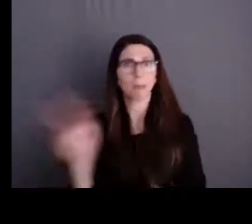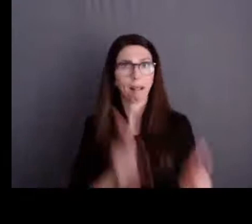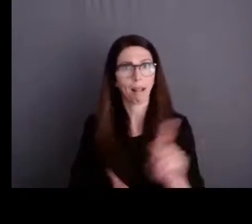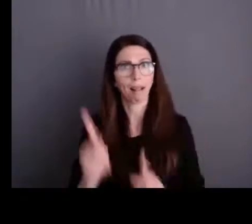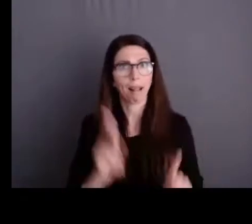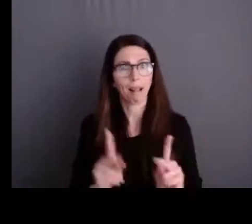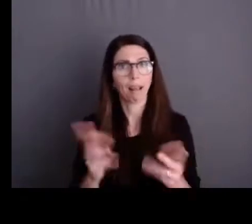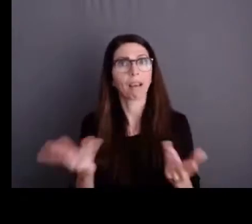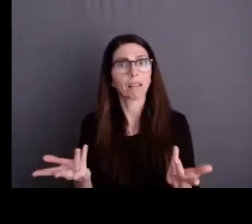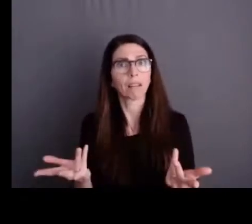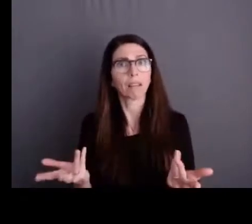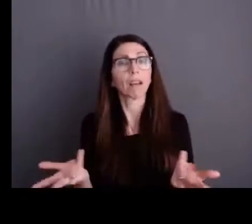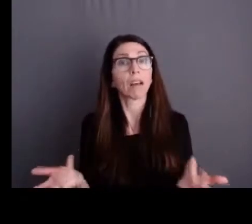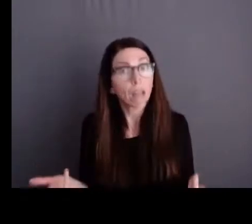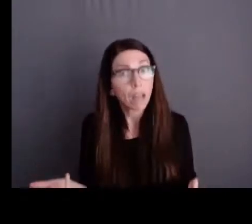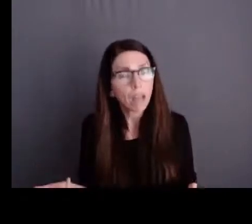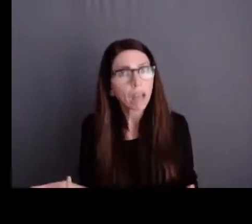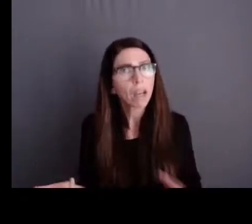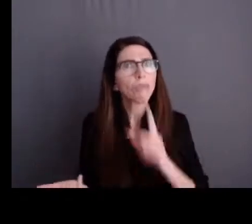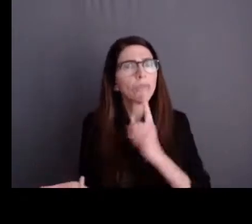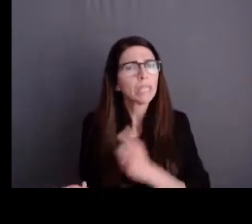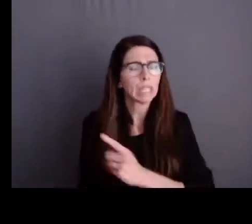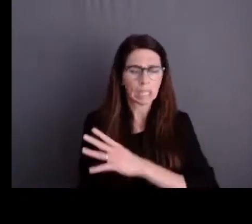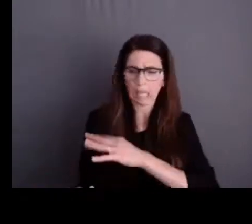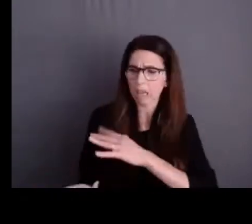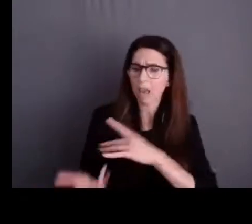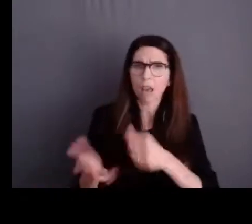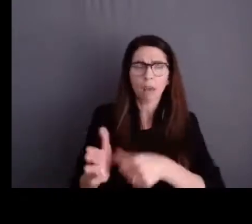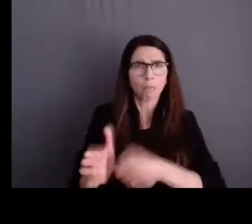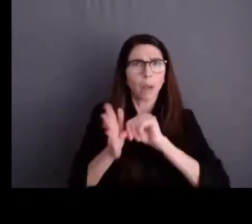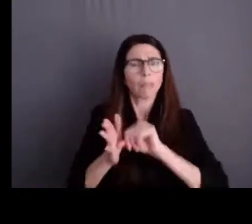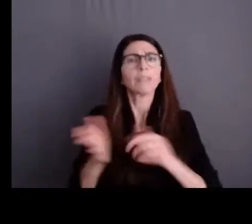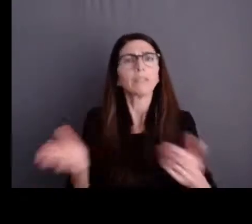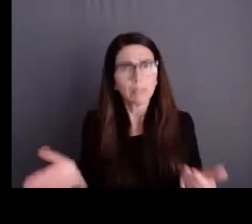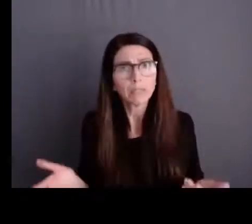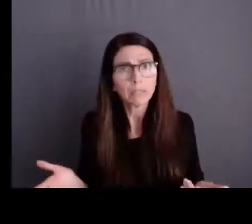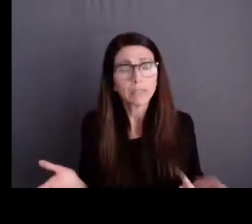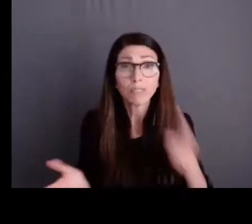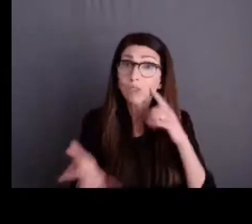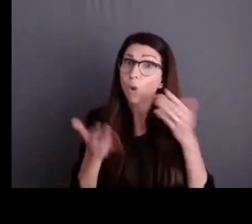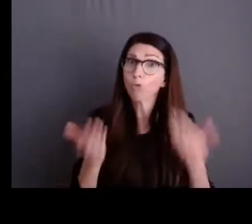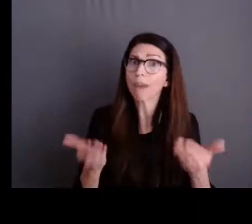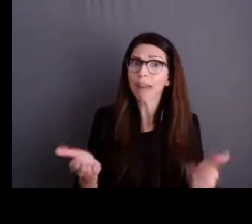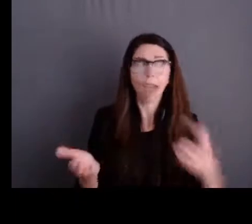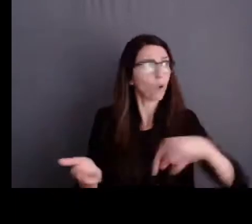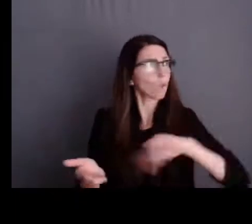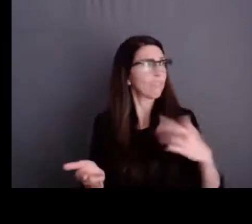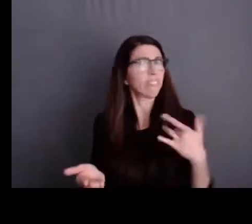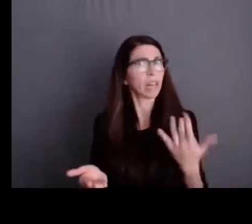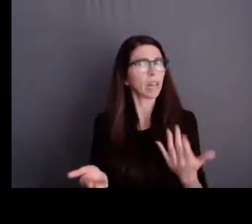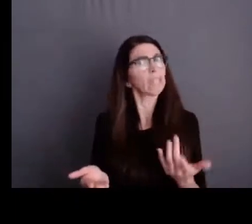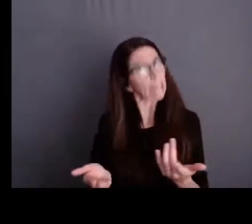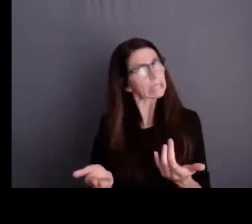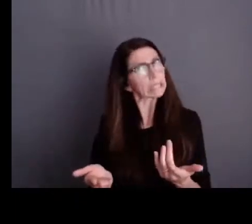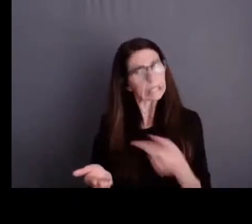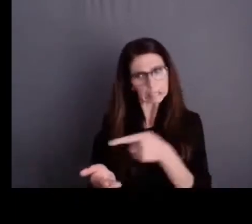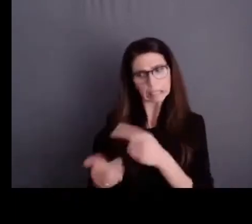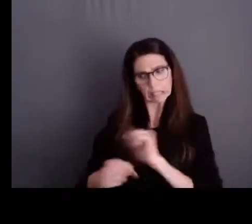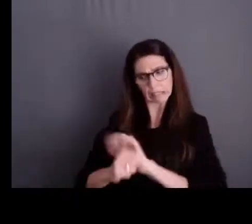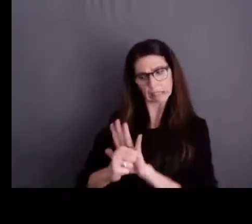people. So here we are at a time when we think we're in crisis, where we've actually